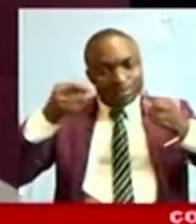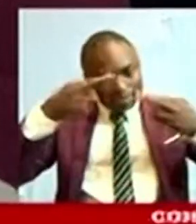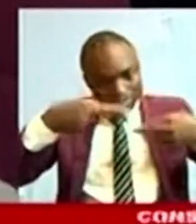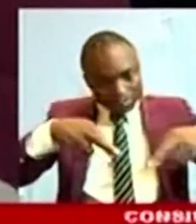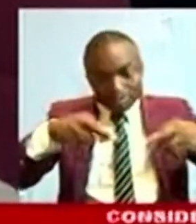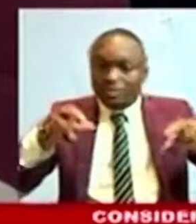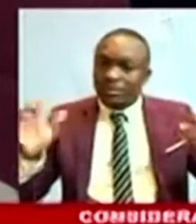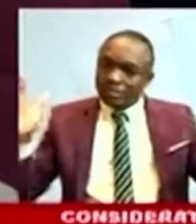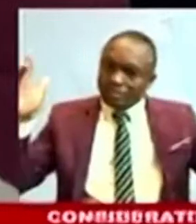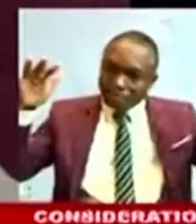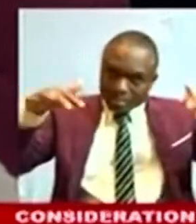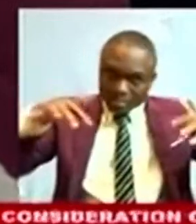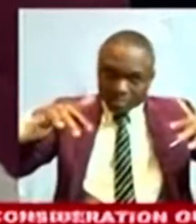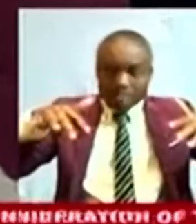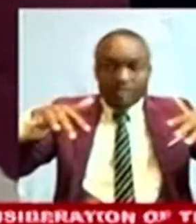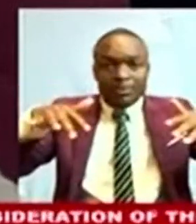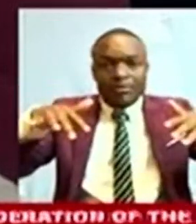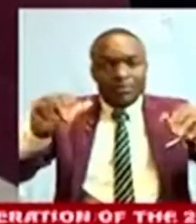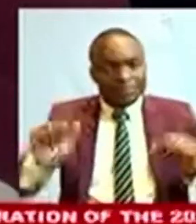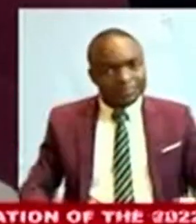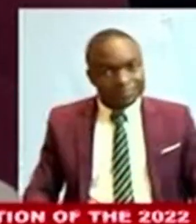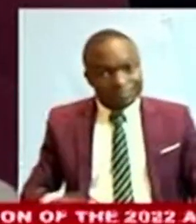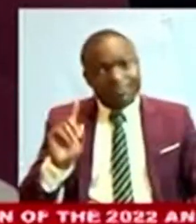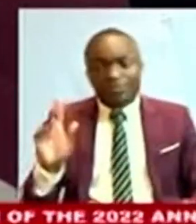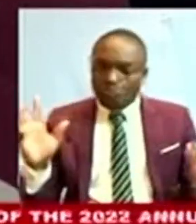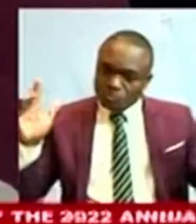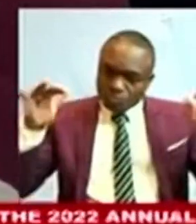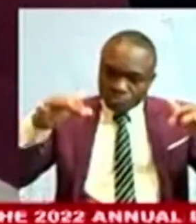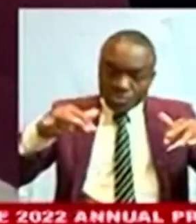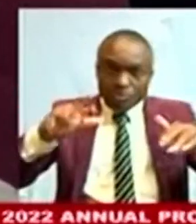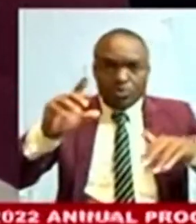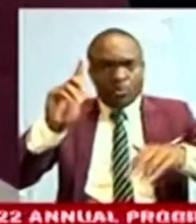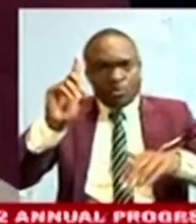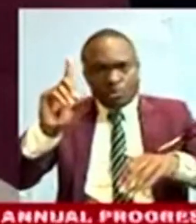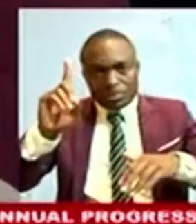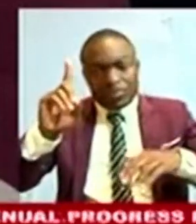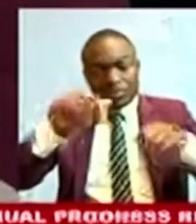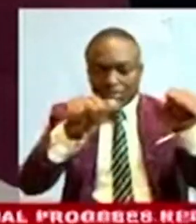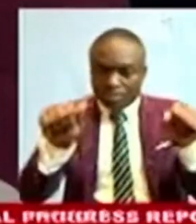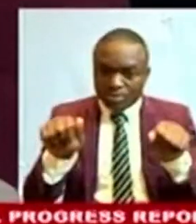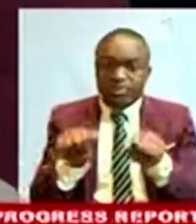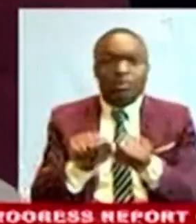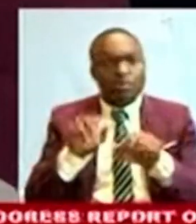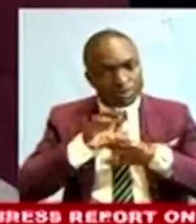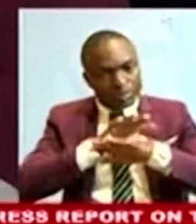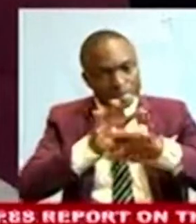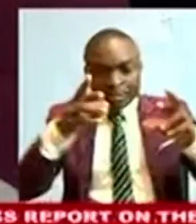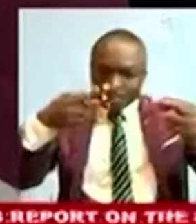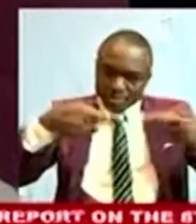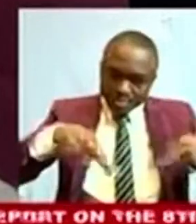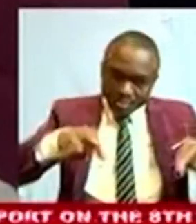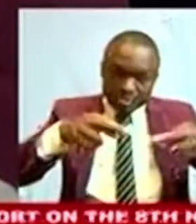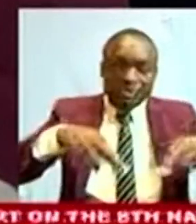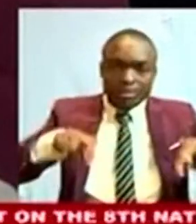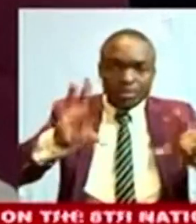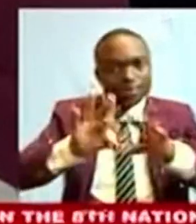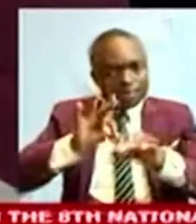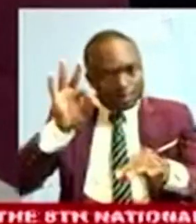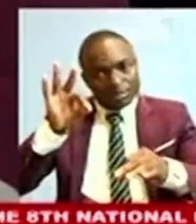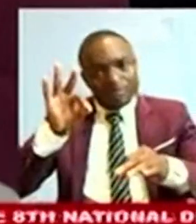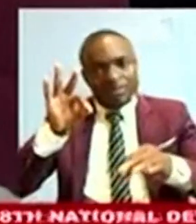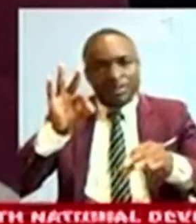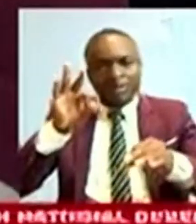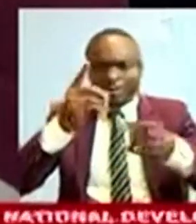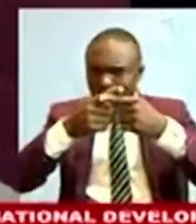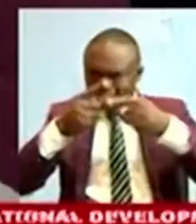Health Research Conference is the main area where we do disseminate research findings. The research which did take place, of